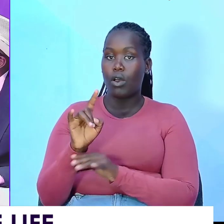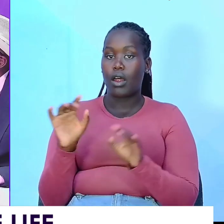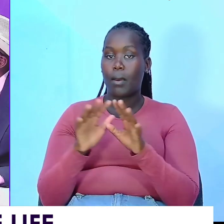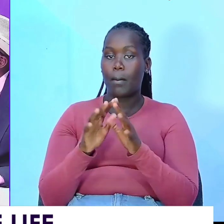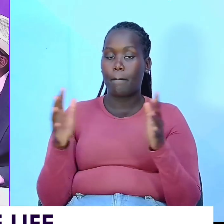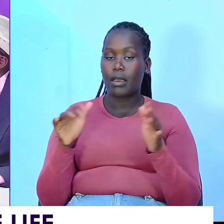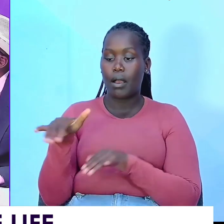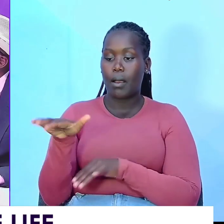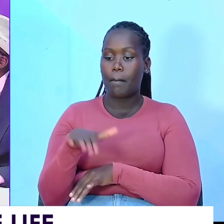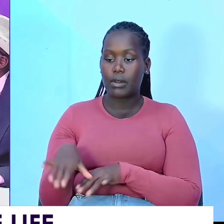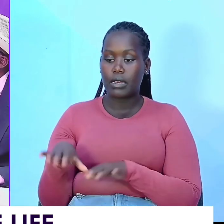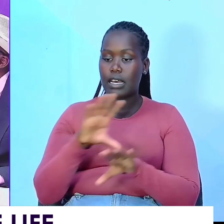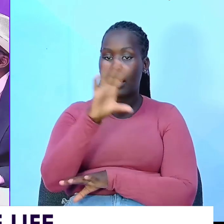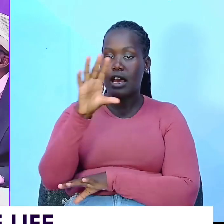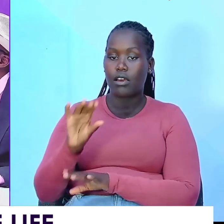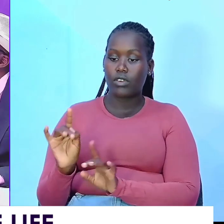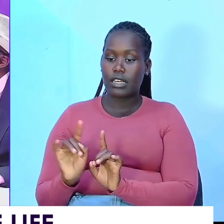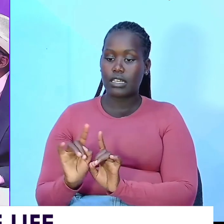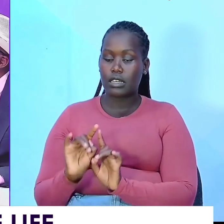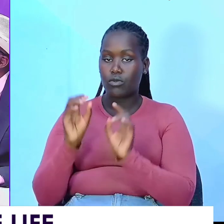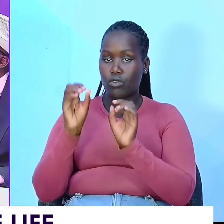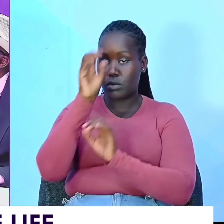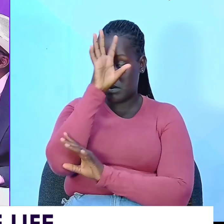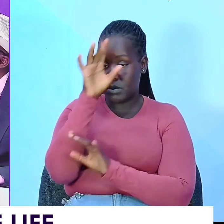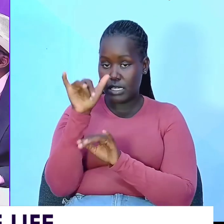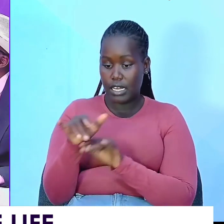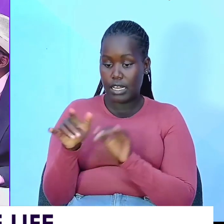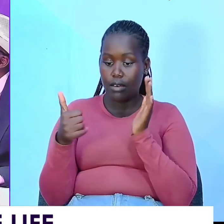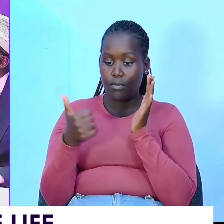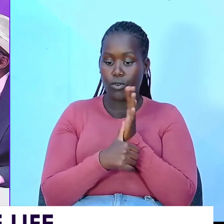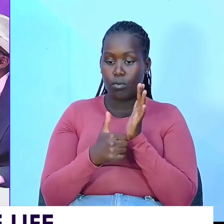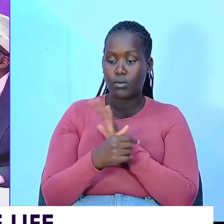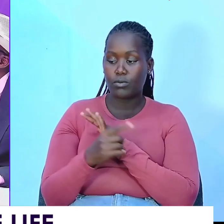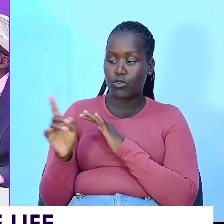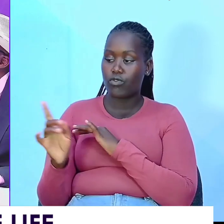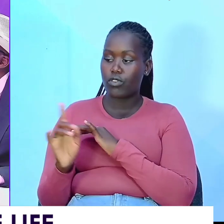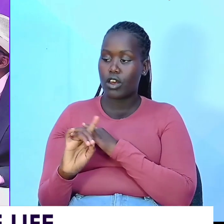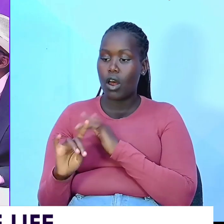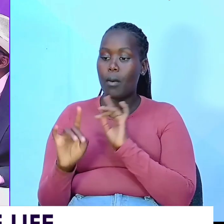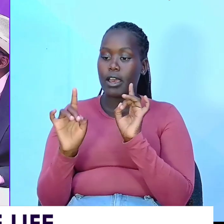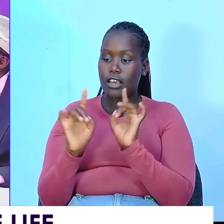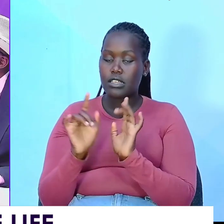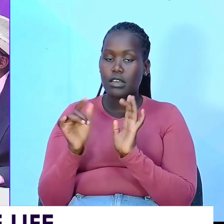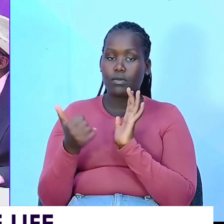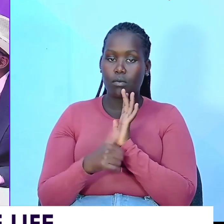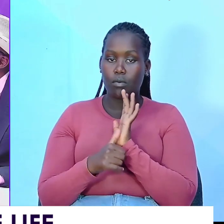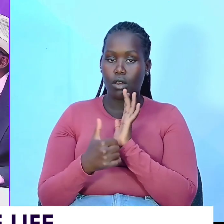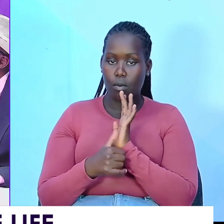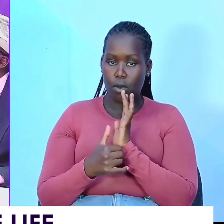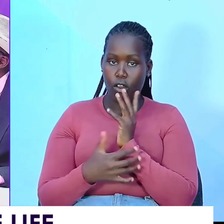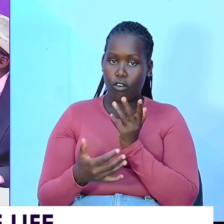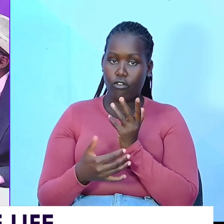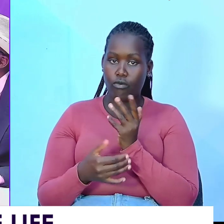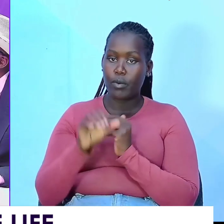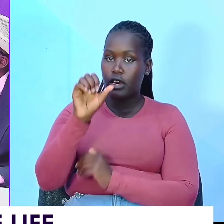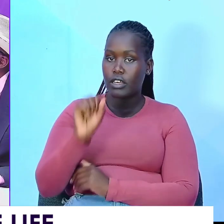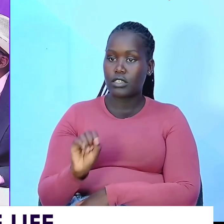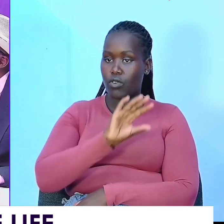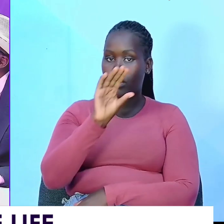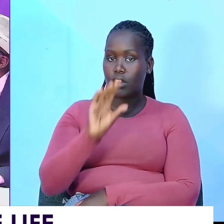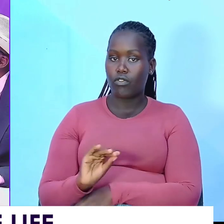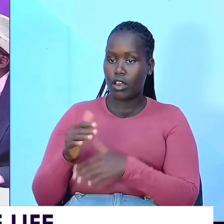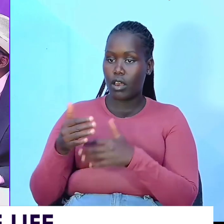big place. And you'd be surprised that the problems of Nairobi are the problems of Johannesburg, and the problems of Kampala,